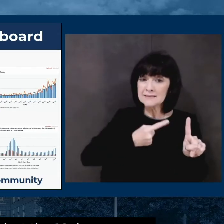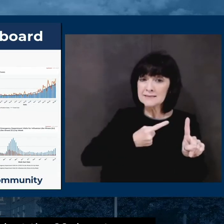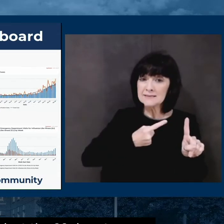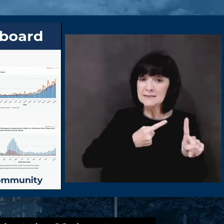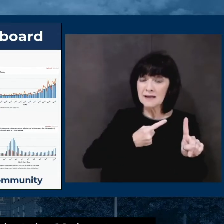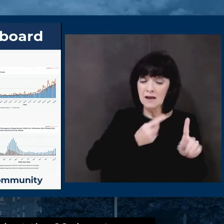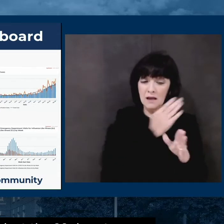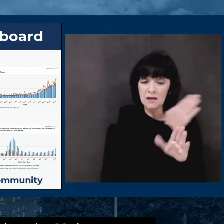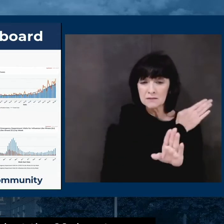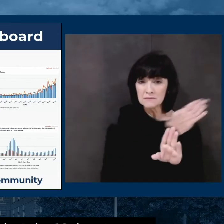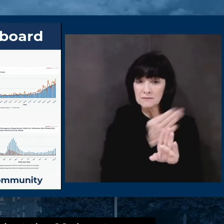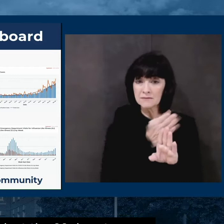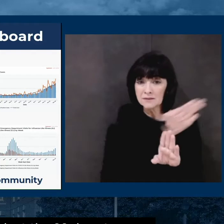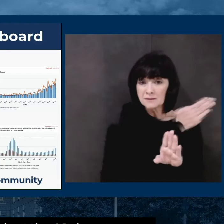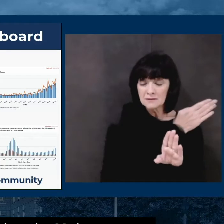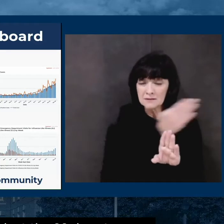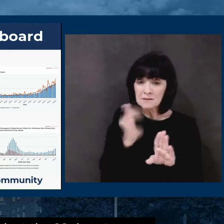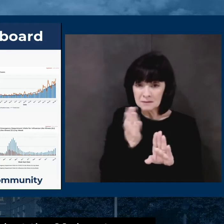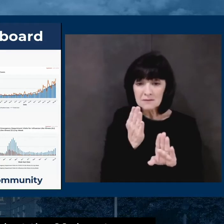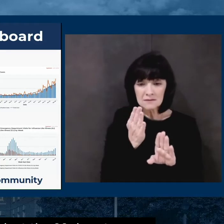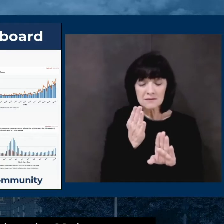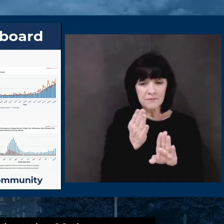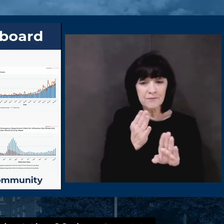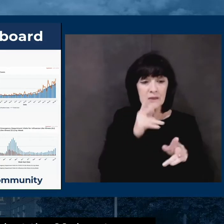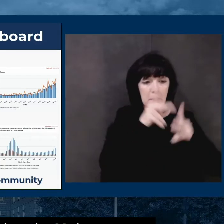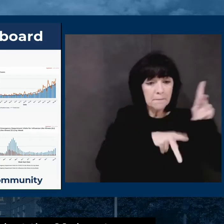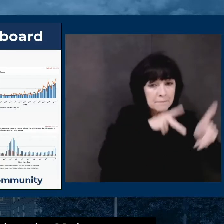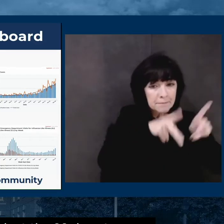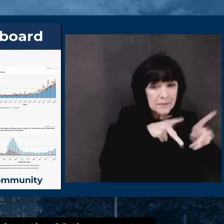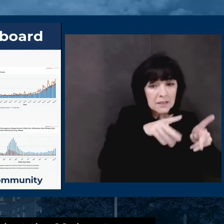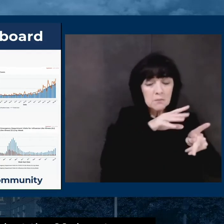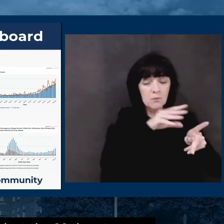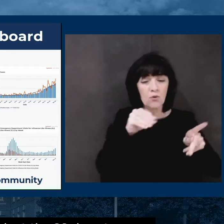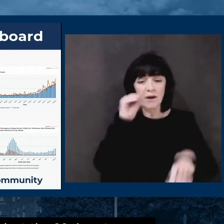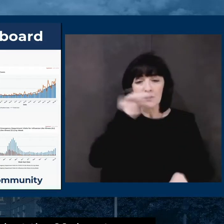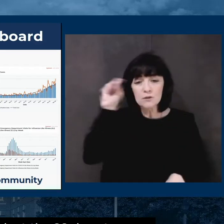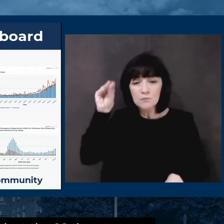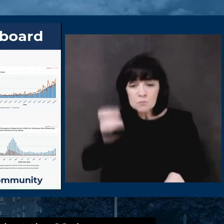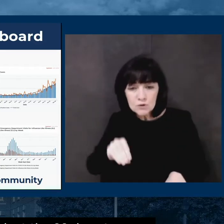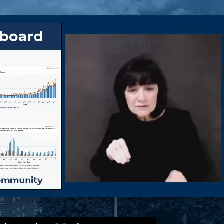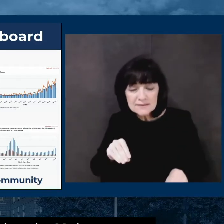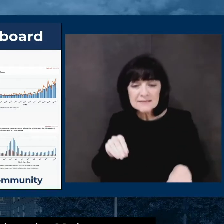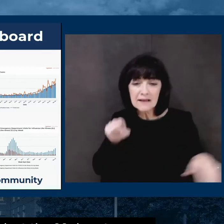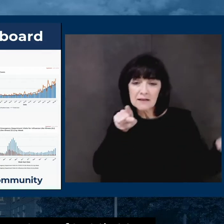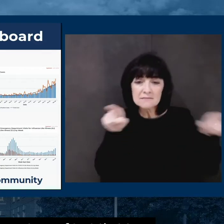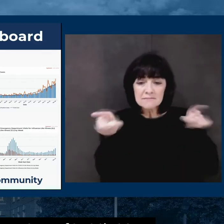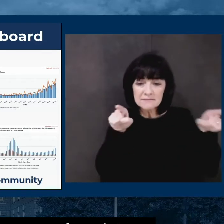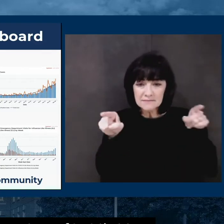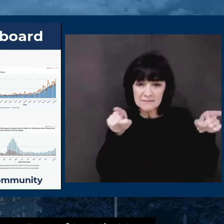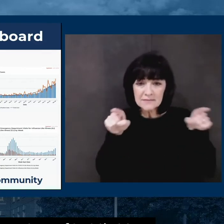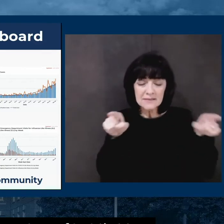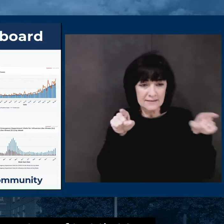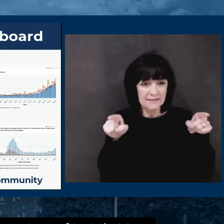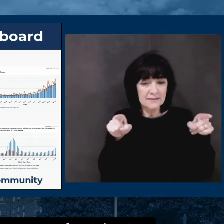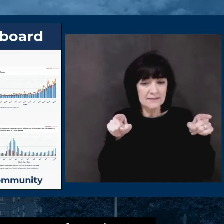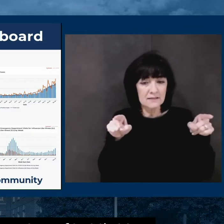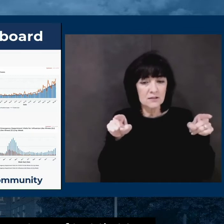in percent of persons and percentage of tests that are positive, the number of positive cases, and